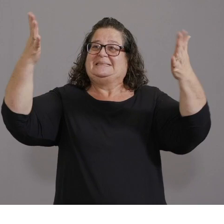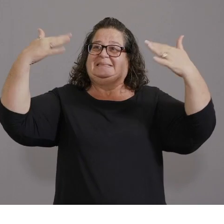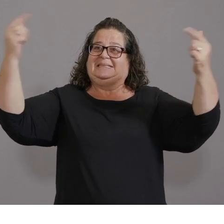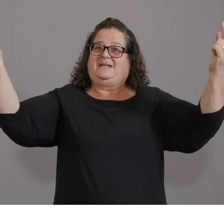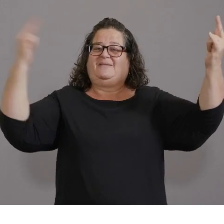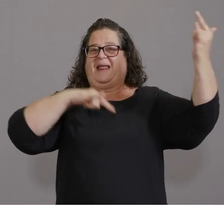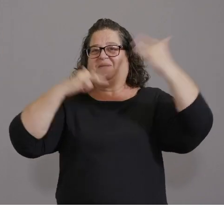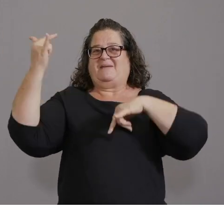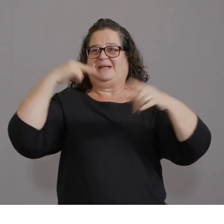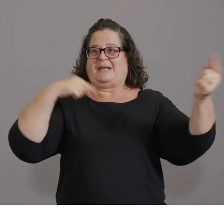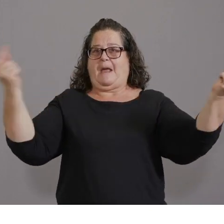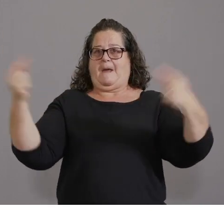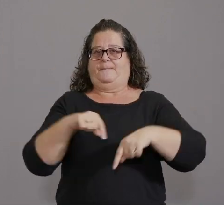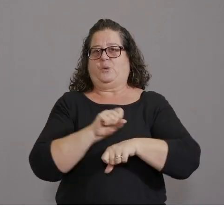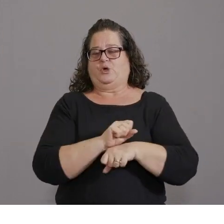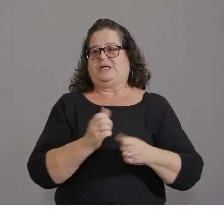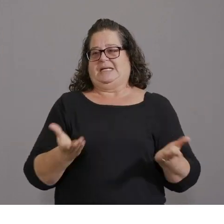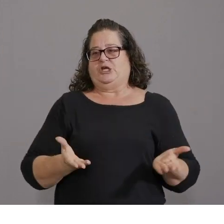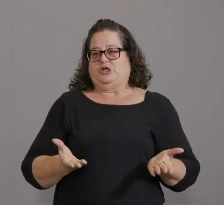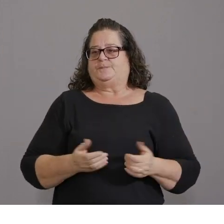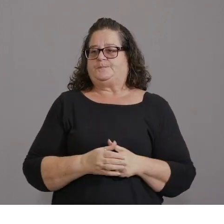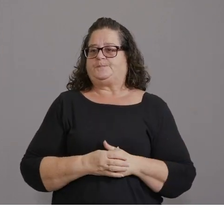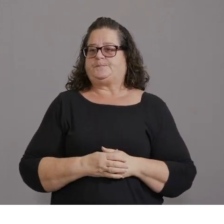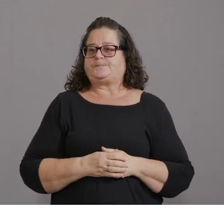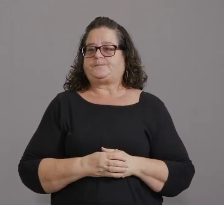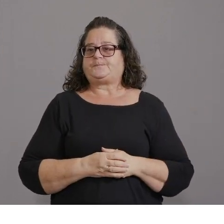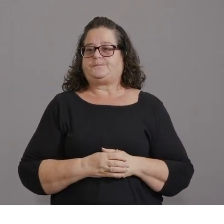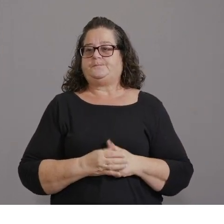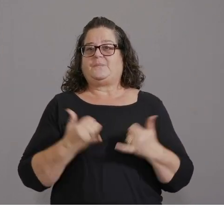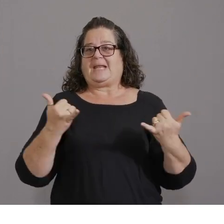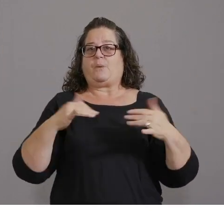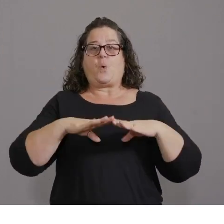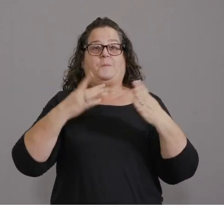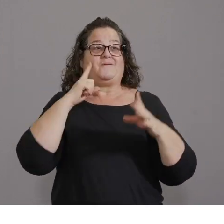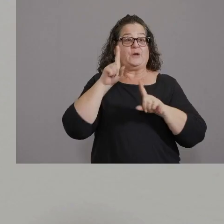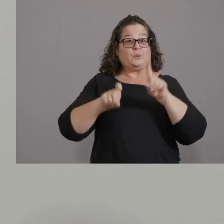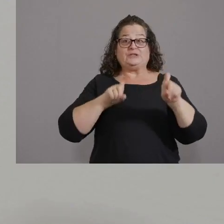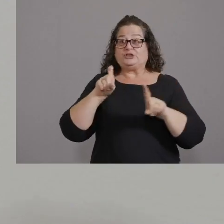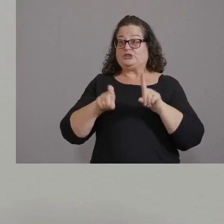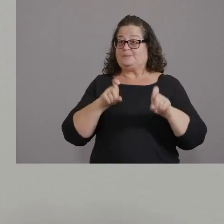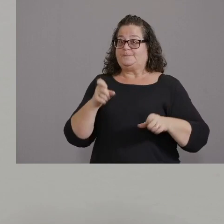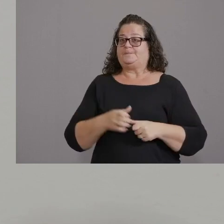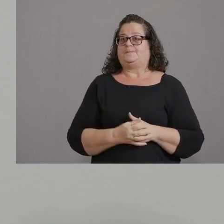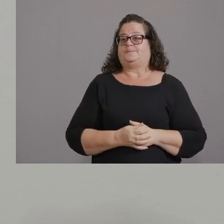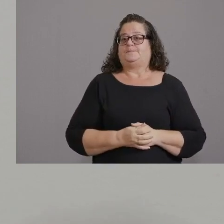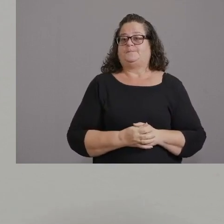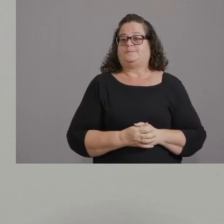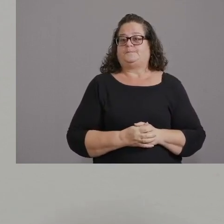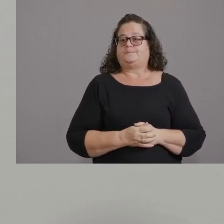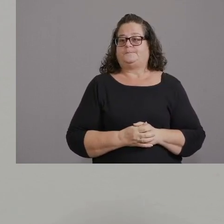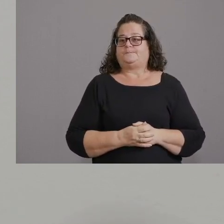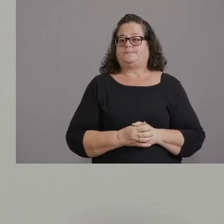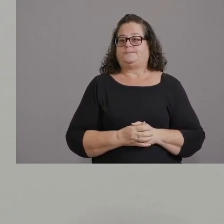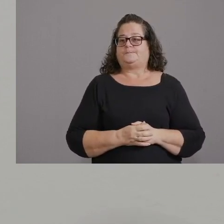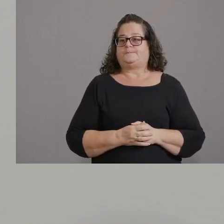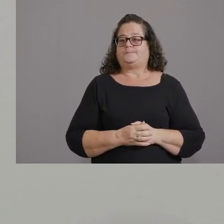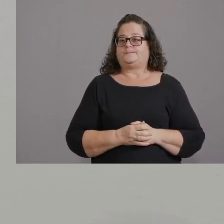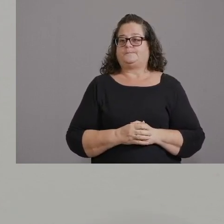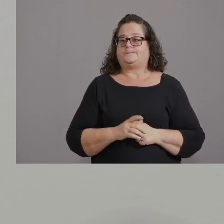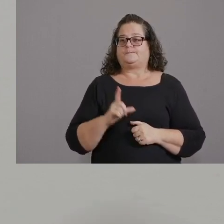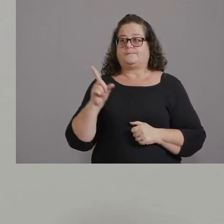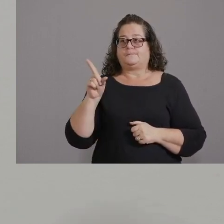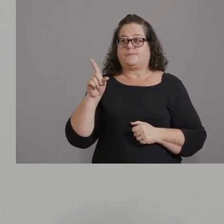All right, and with that, I will turn it over to any questions that you may have. Okay, a reminder to raise your hand on